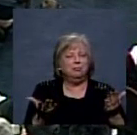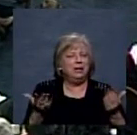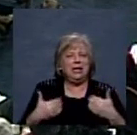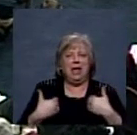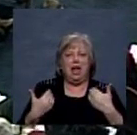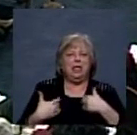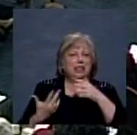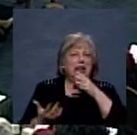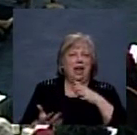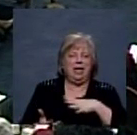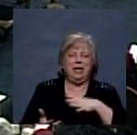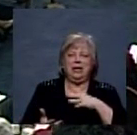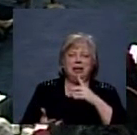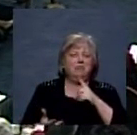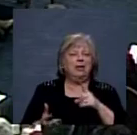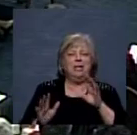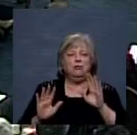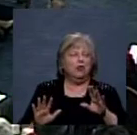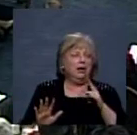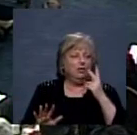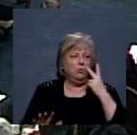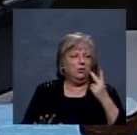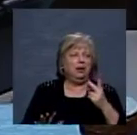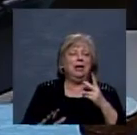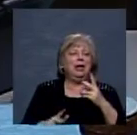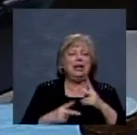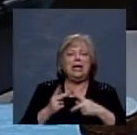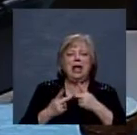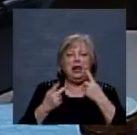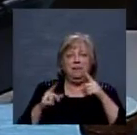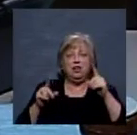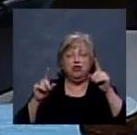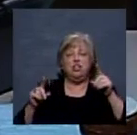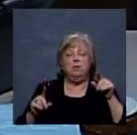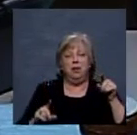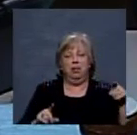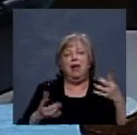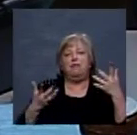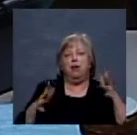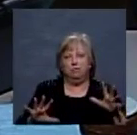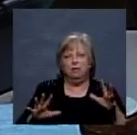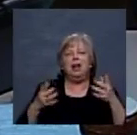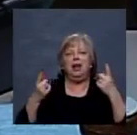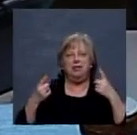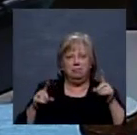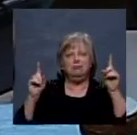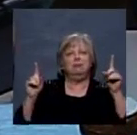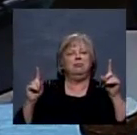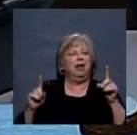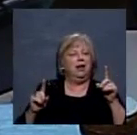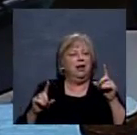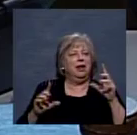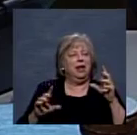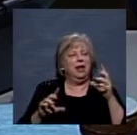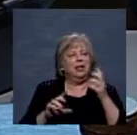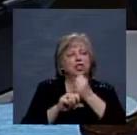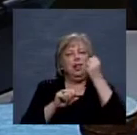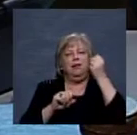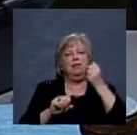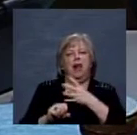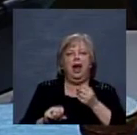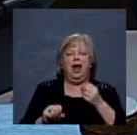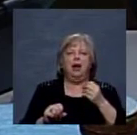young ladies. It's certainly great to see the kind of achievements that they have already accomplished, and on behalf of the board, we wish